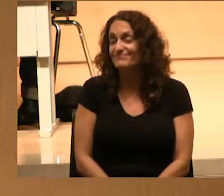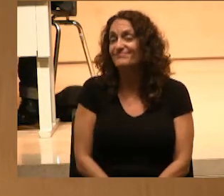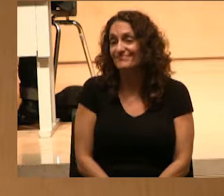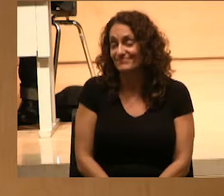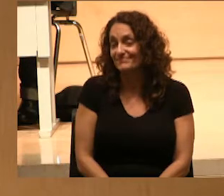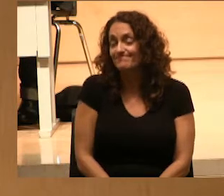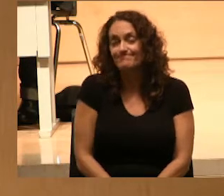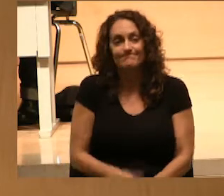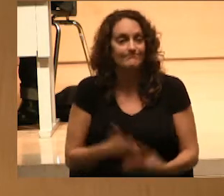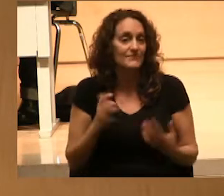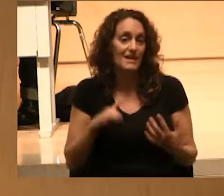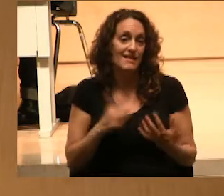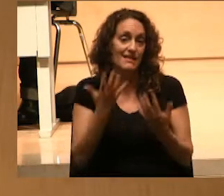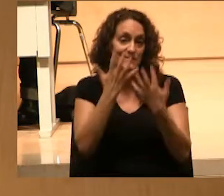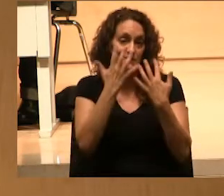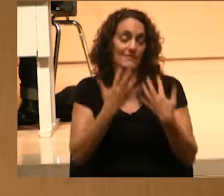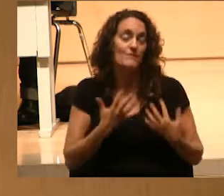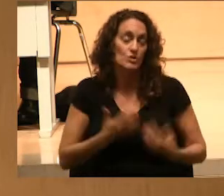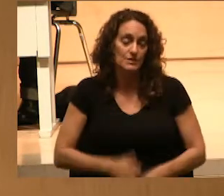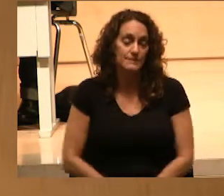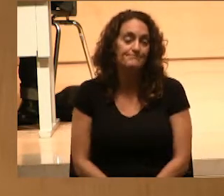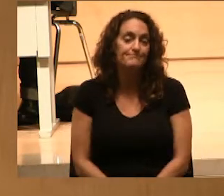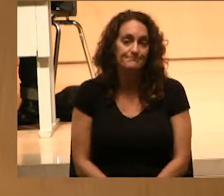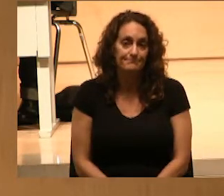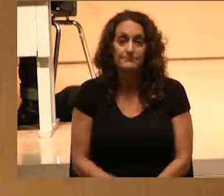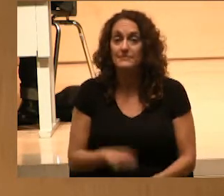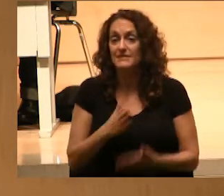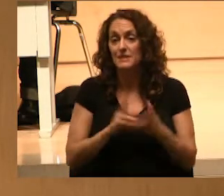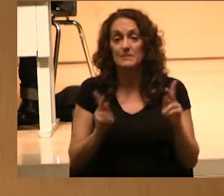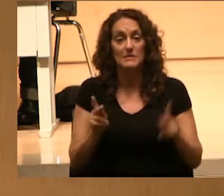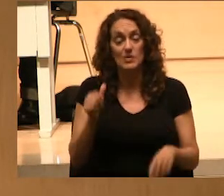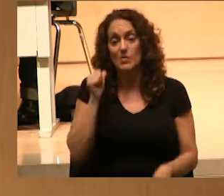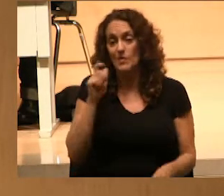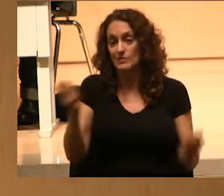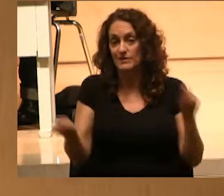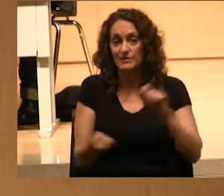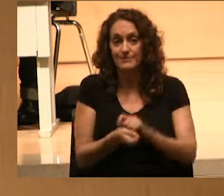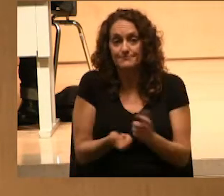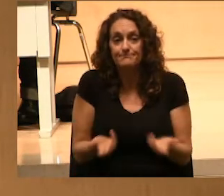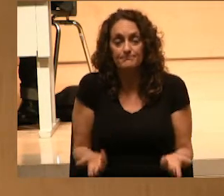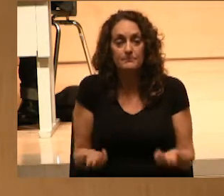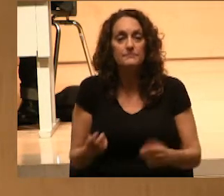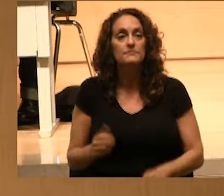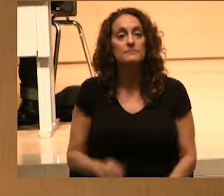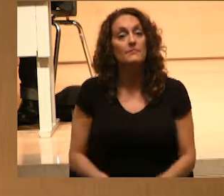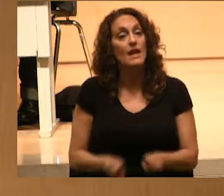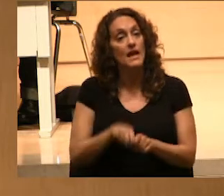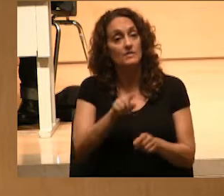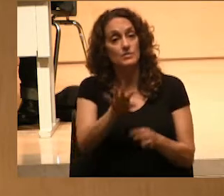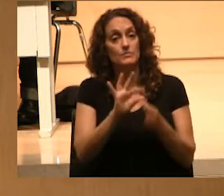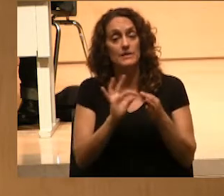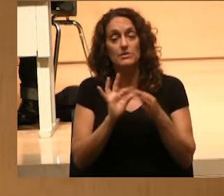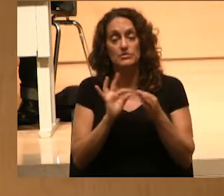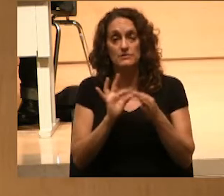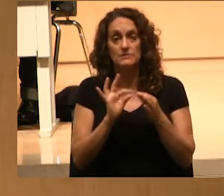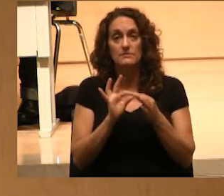which is an unfortunate part of life. Some people just aren't going to change, and as you mentioned,